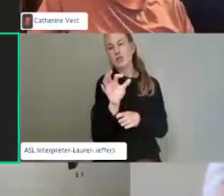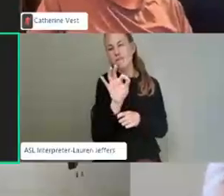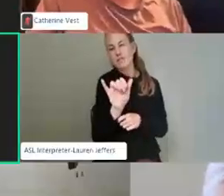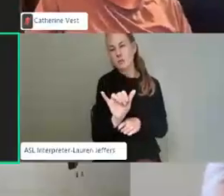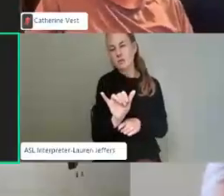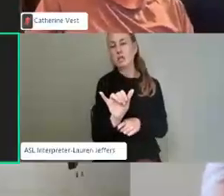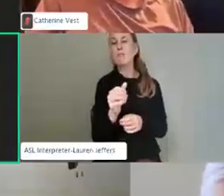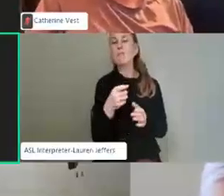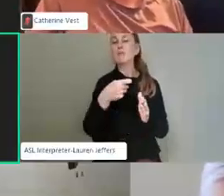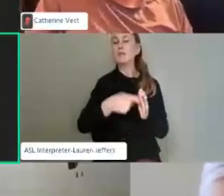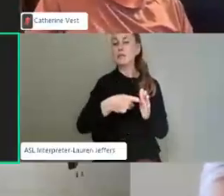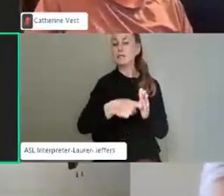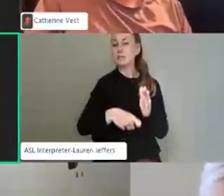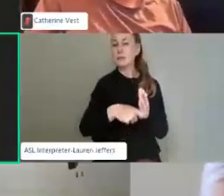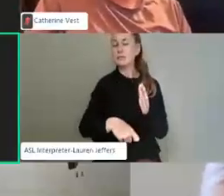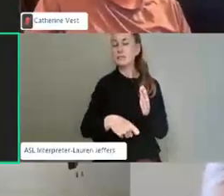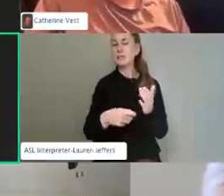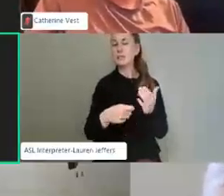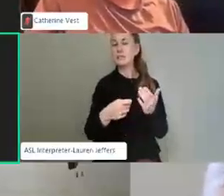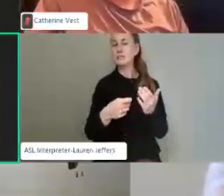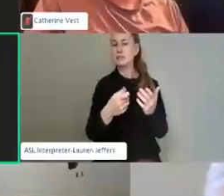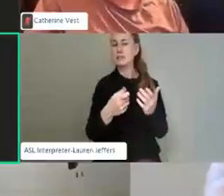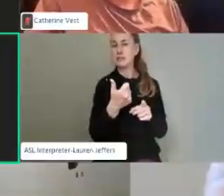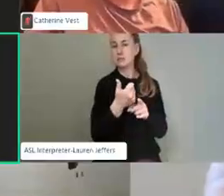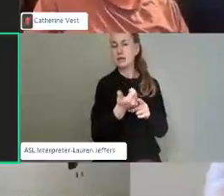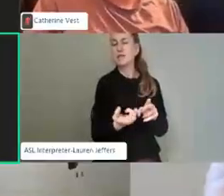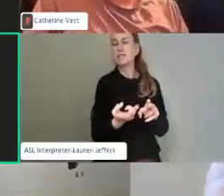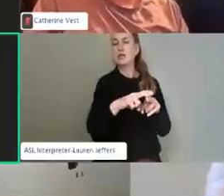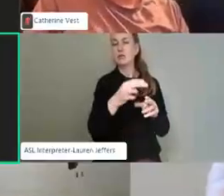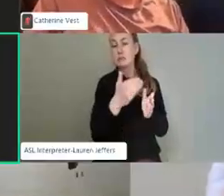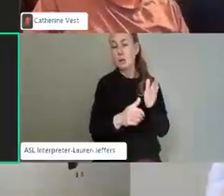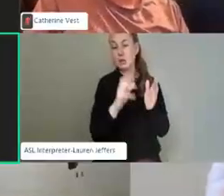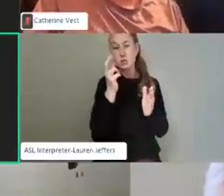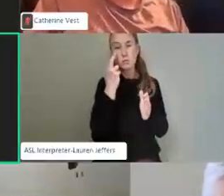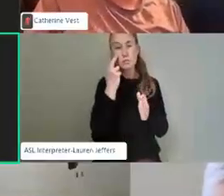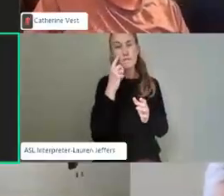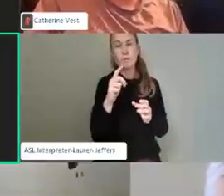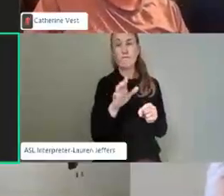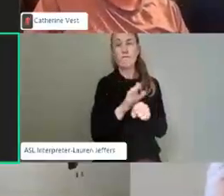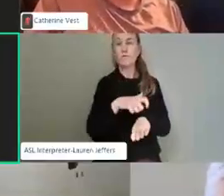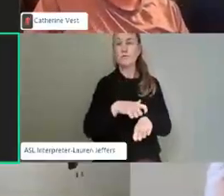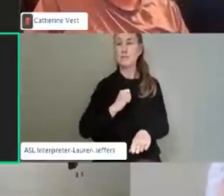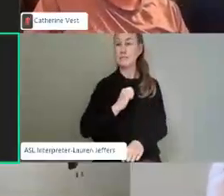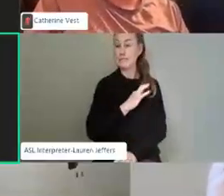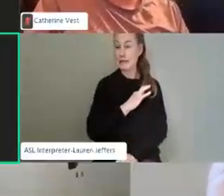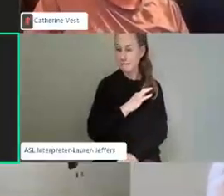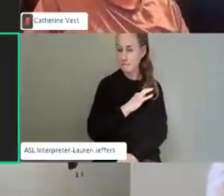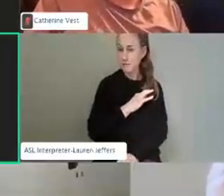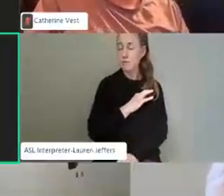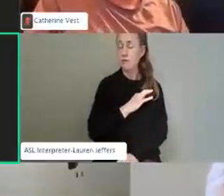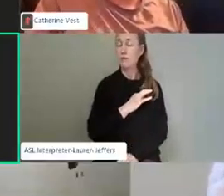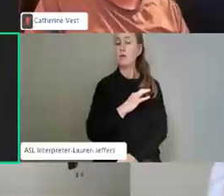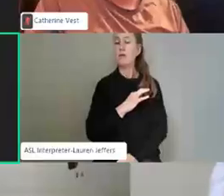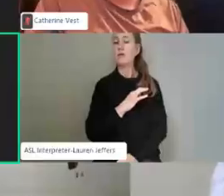our expenses have increased partially due to our full-time staff. And